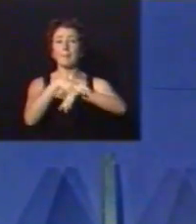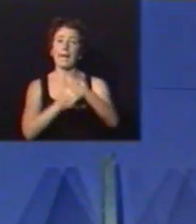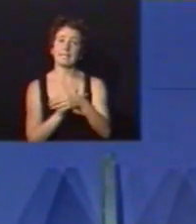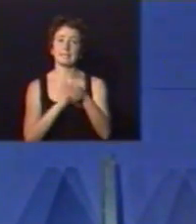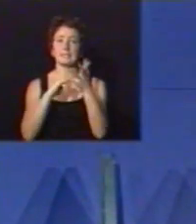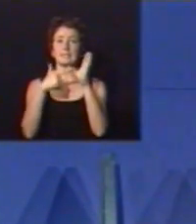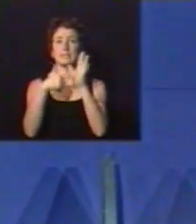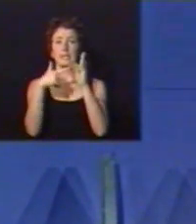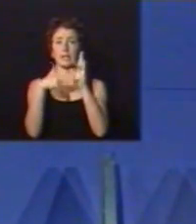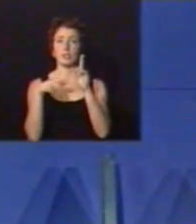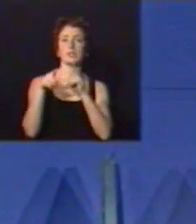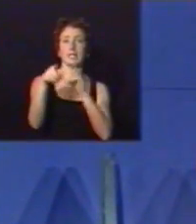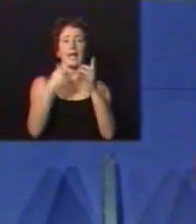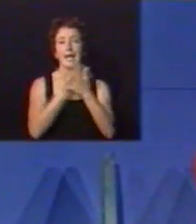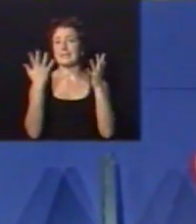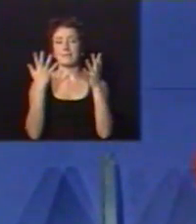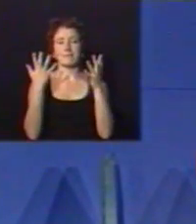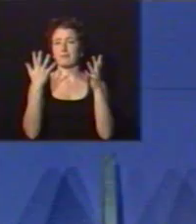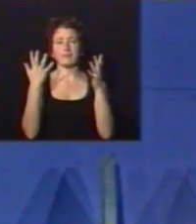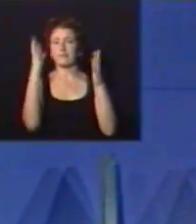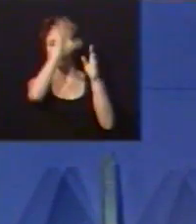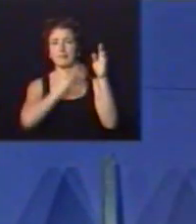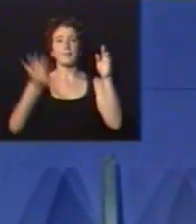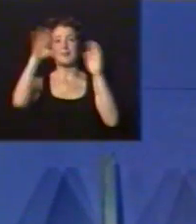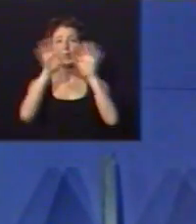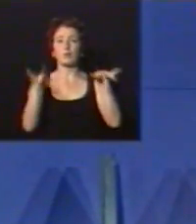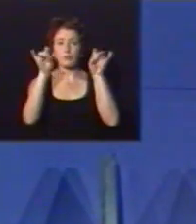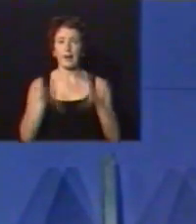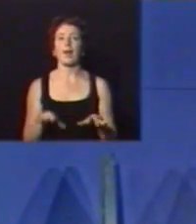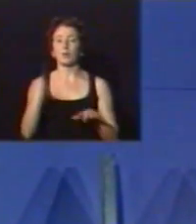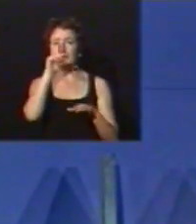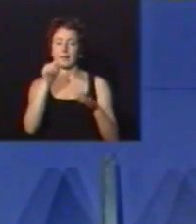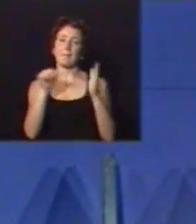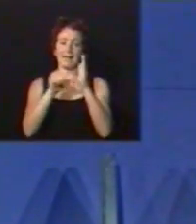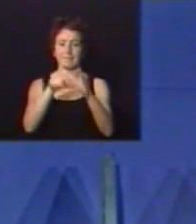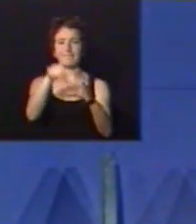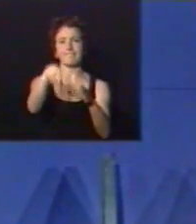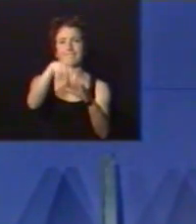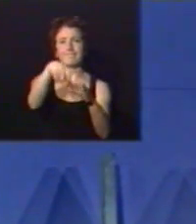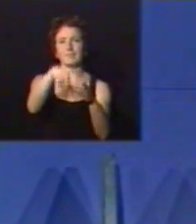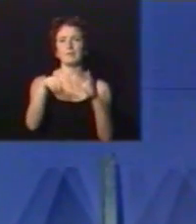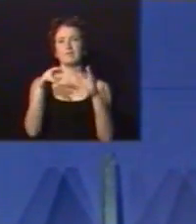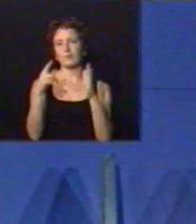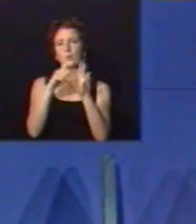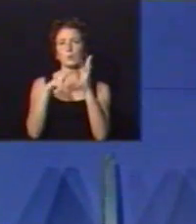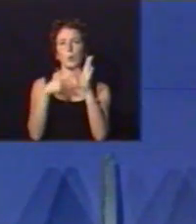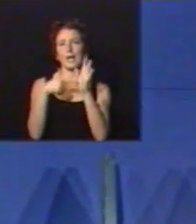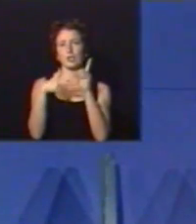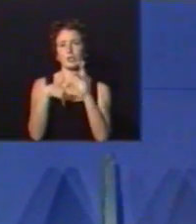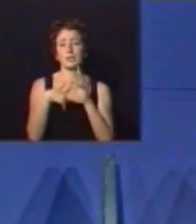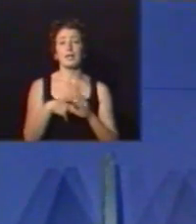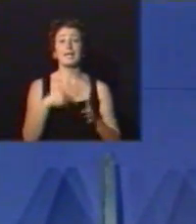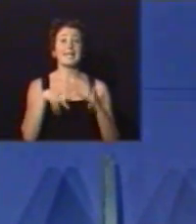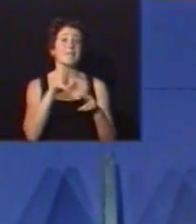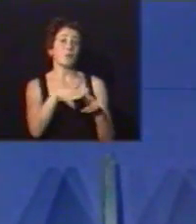state, and you can make donations to the tins available there. Anybody that would like to have a rugged,